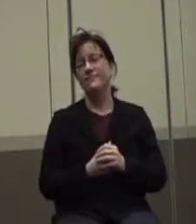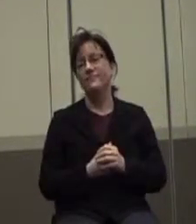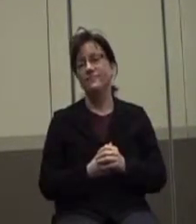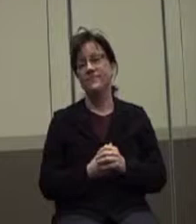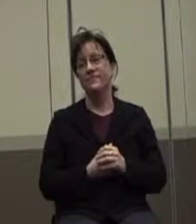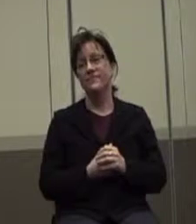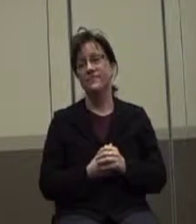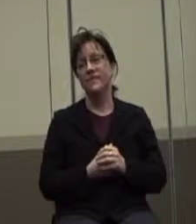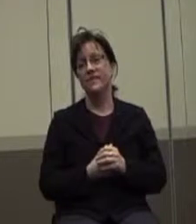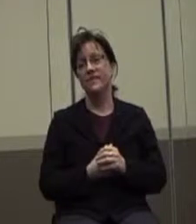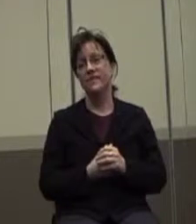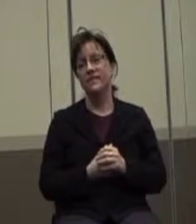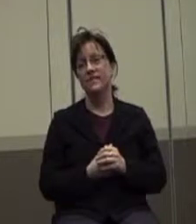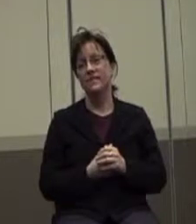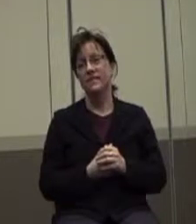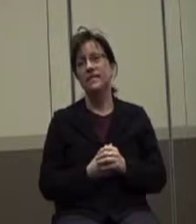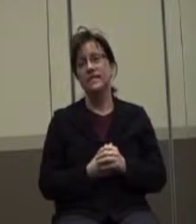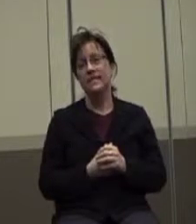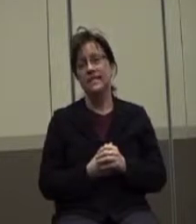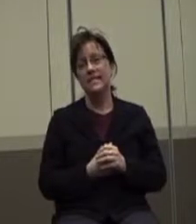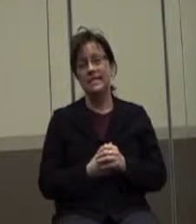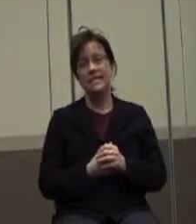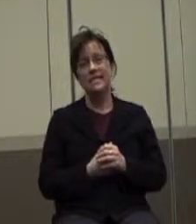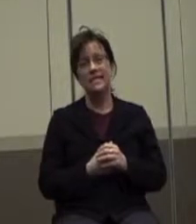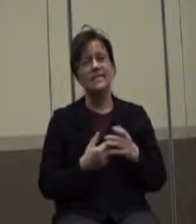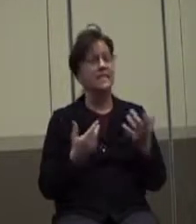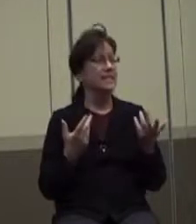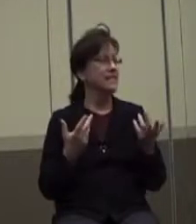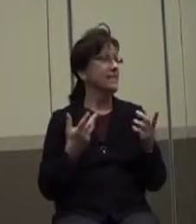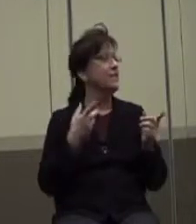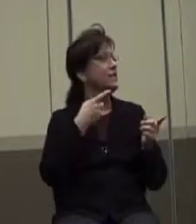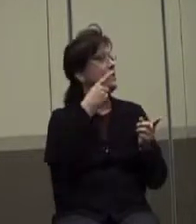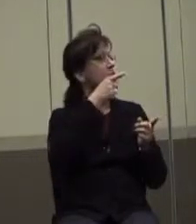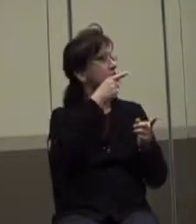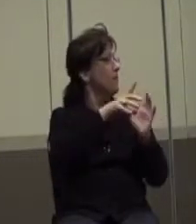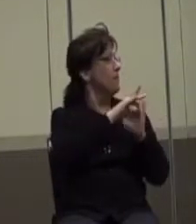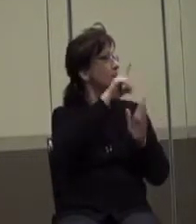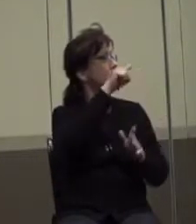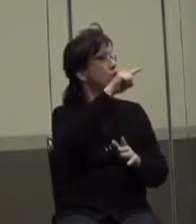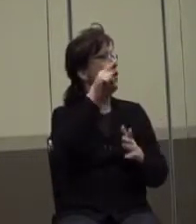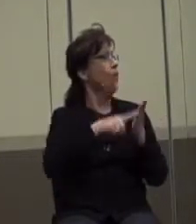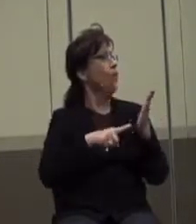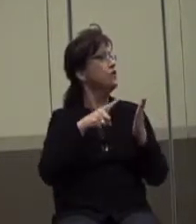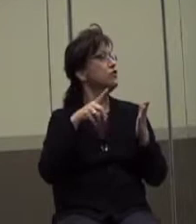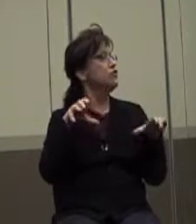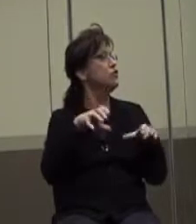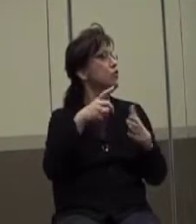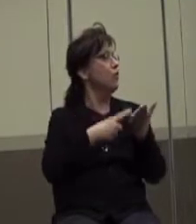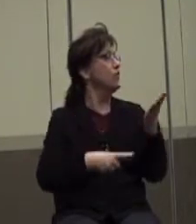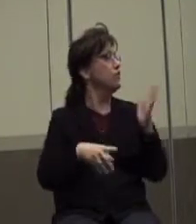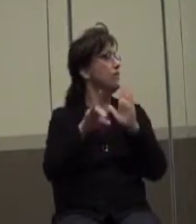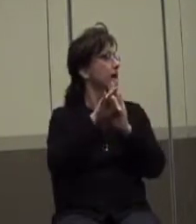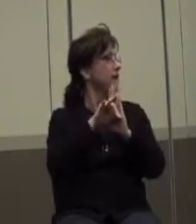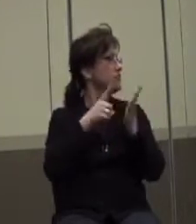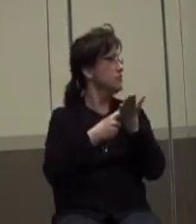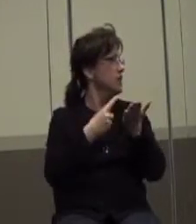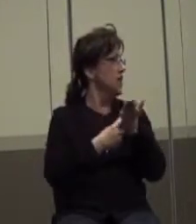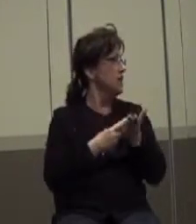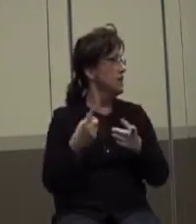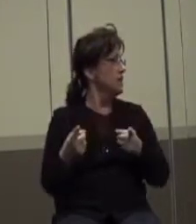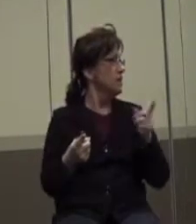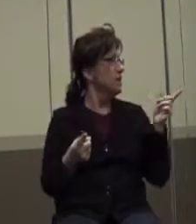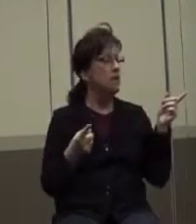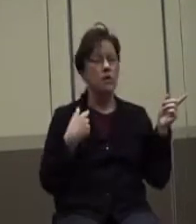All right, I'll pick on somebody. How about you guys? What'd you come up with? What'd you look at? We